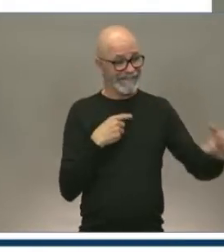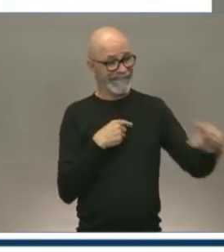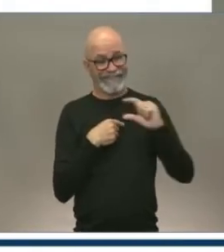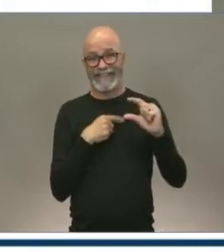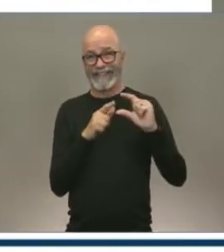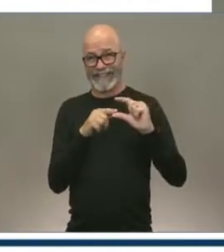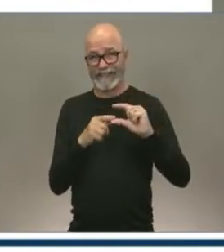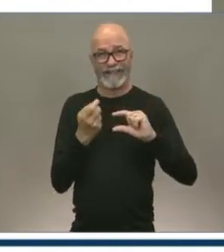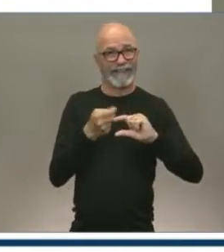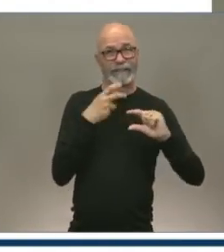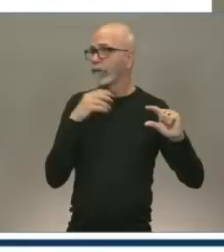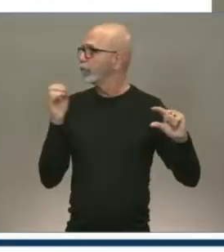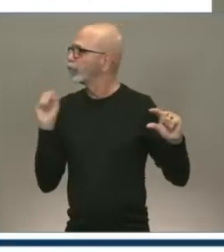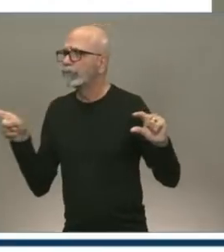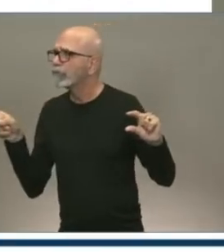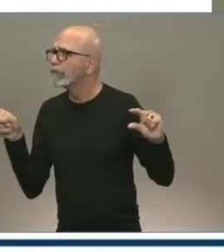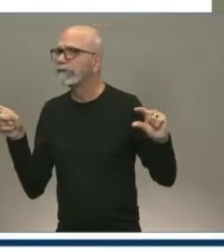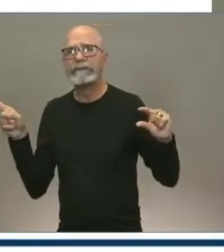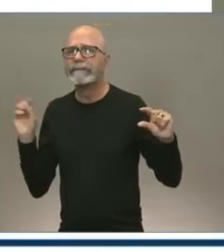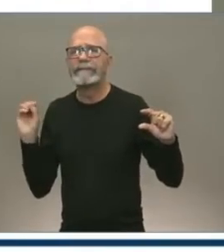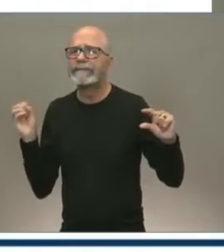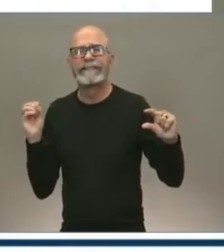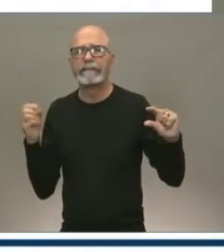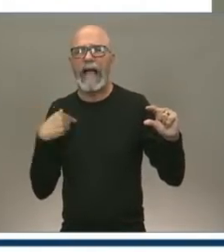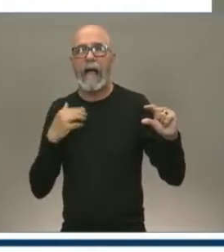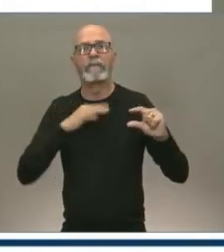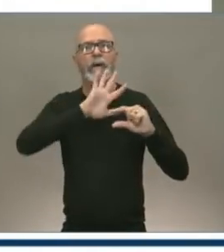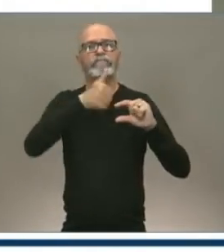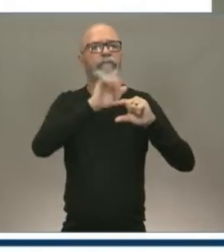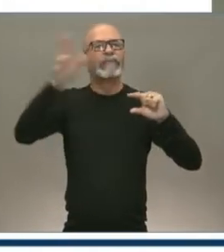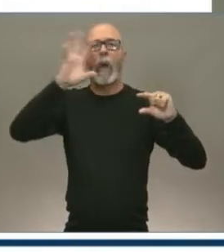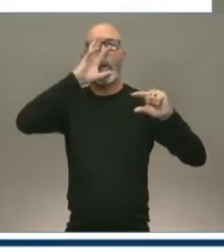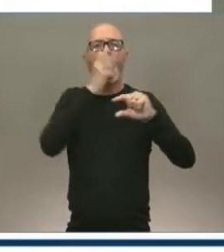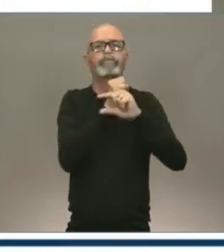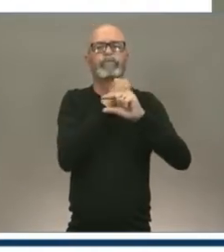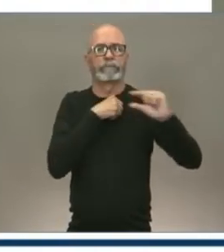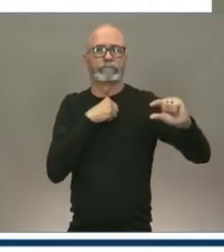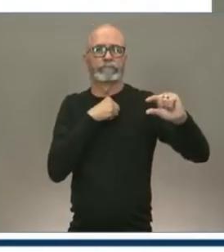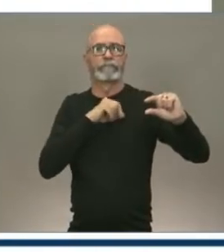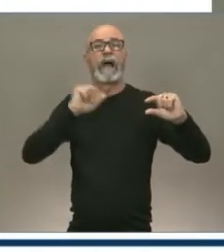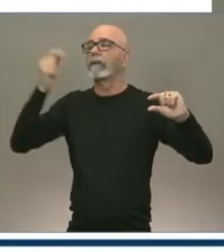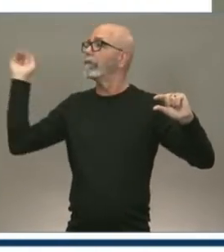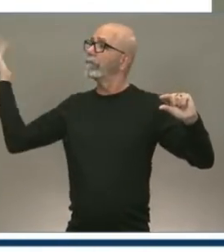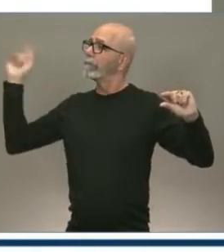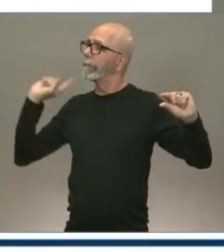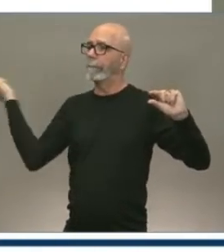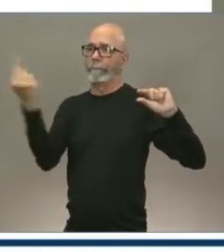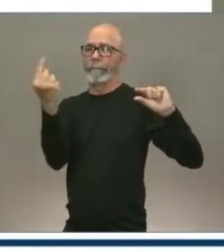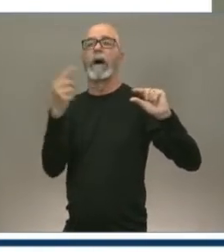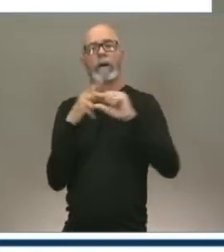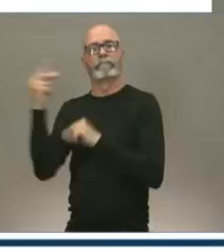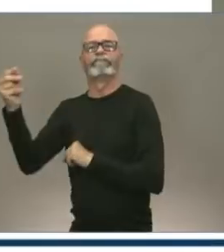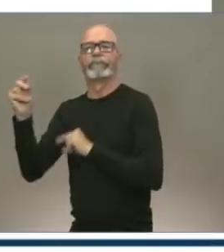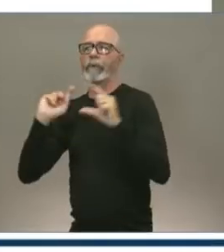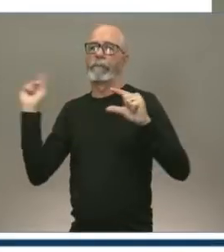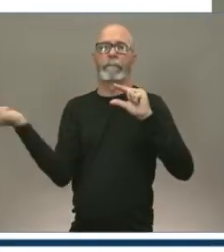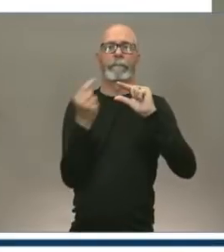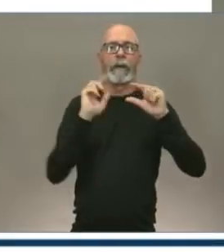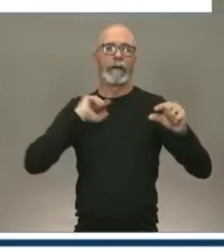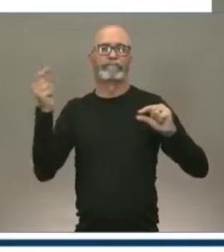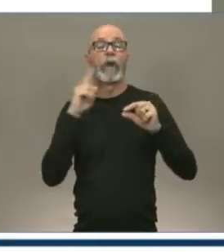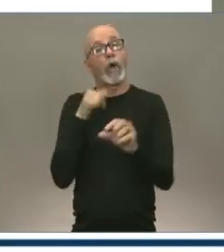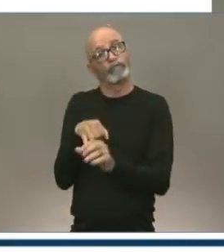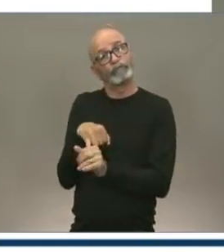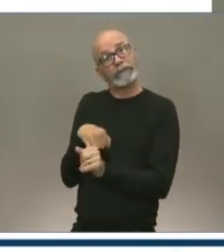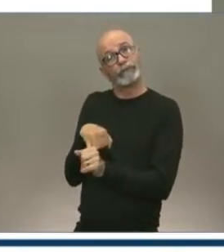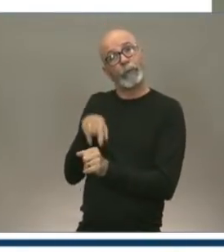an appointment, they have processes in place to get other people urgently. Some of the pharmacies are using lists